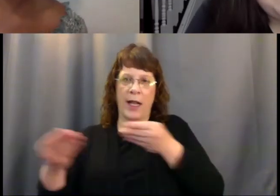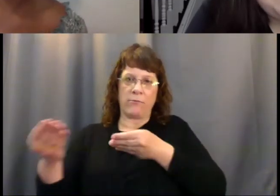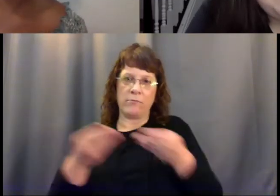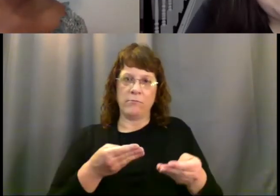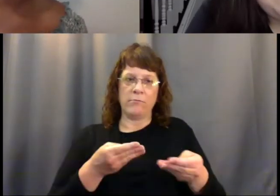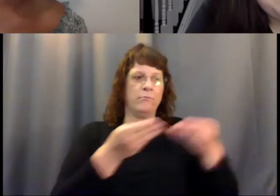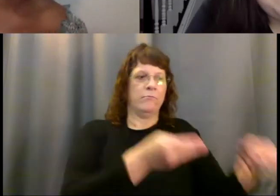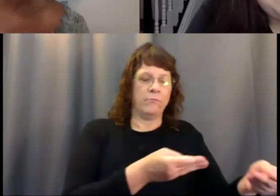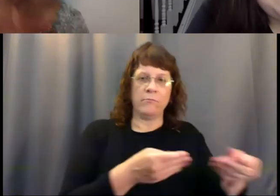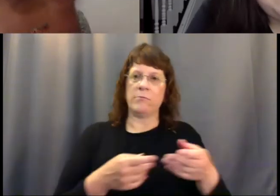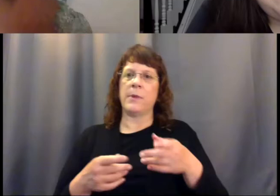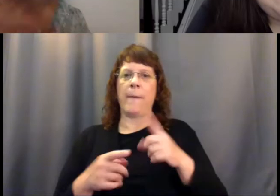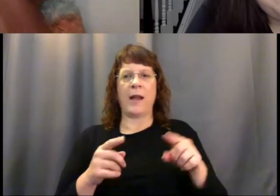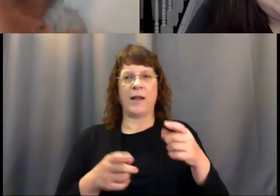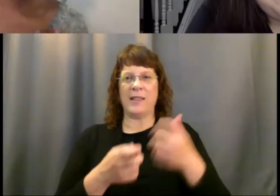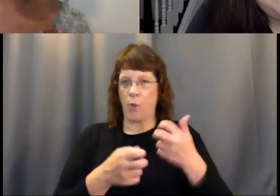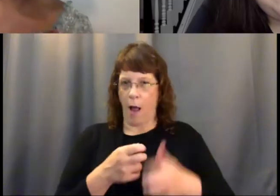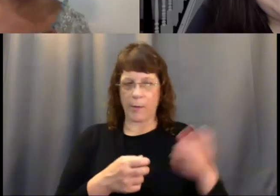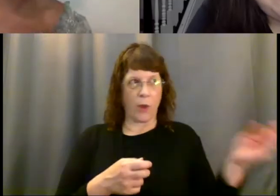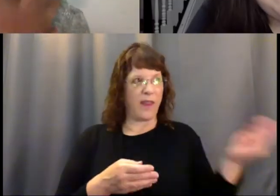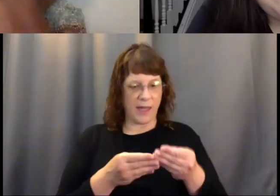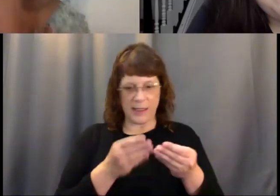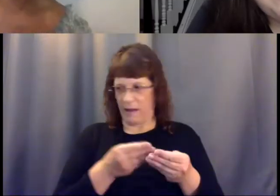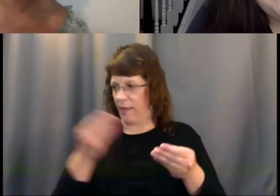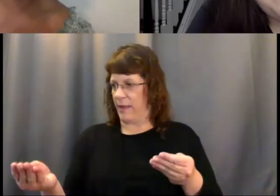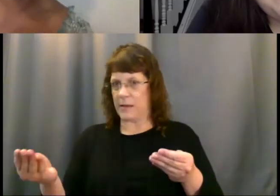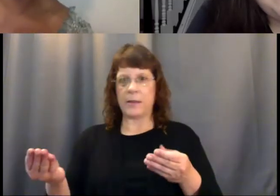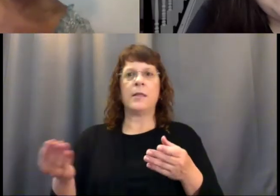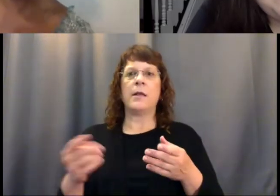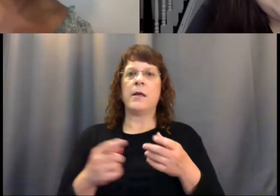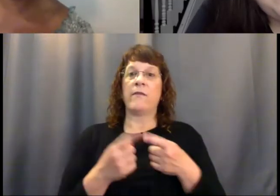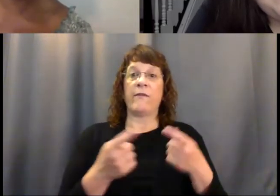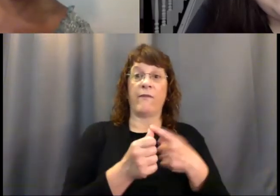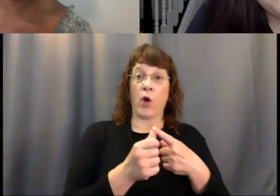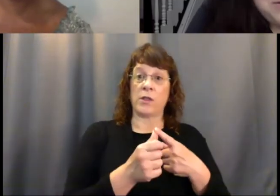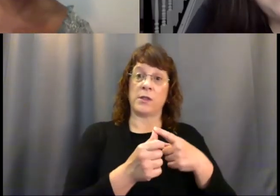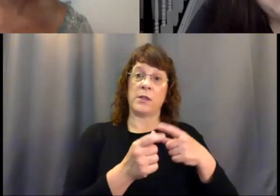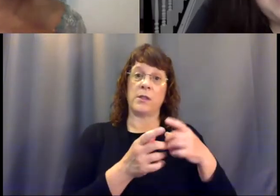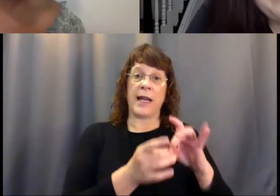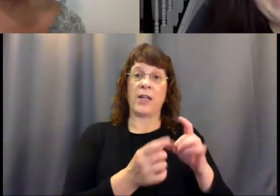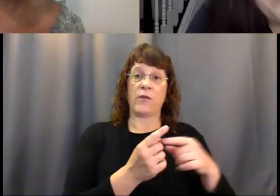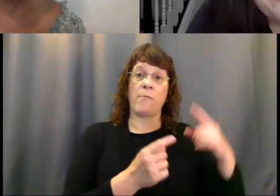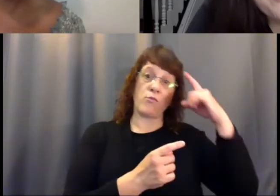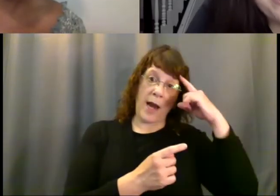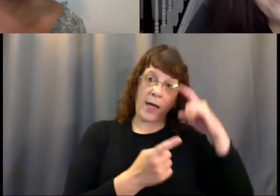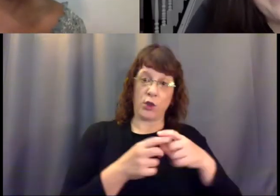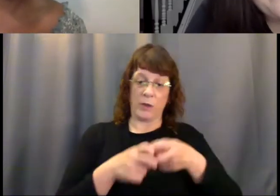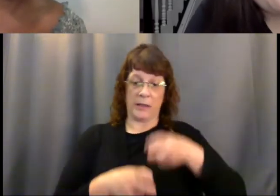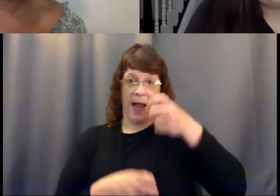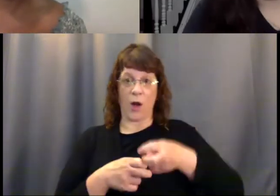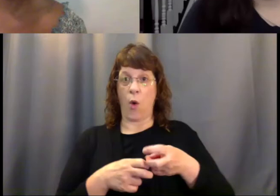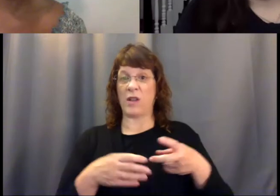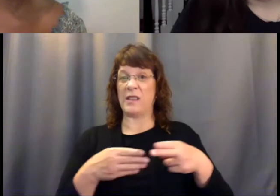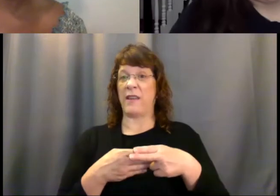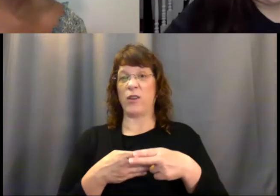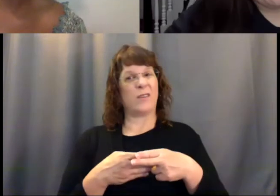once the first connection from brain to spinal cord is severed. Yeah, for sure. One time